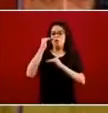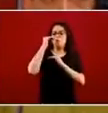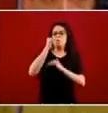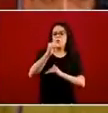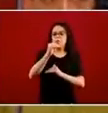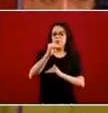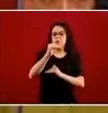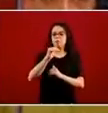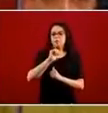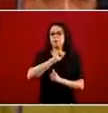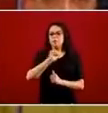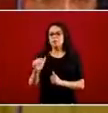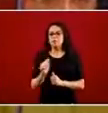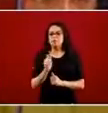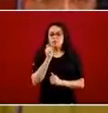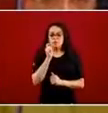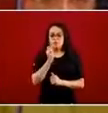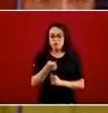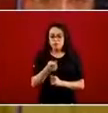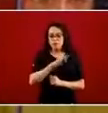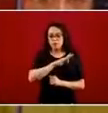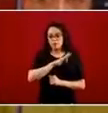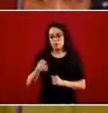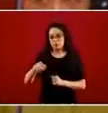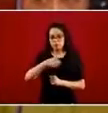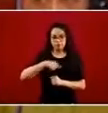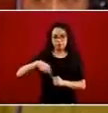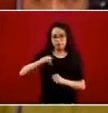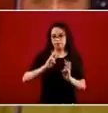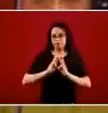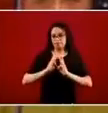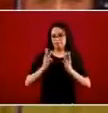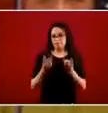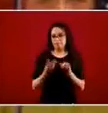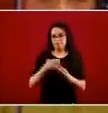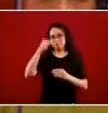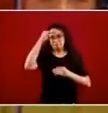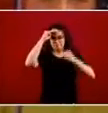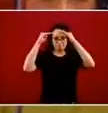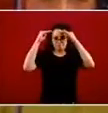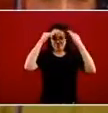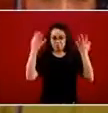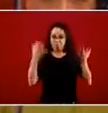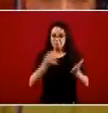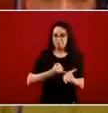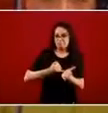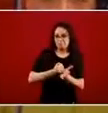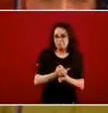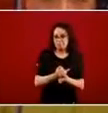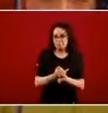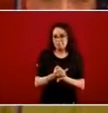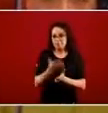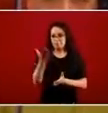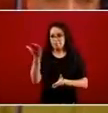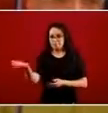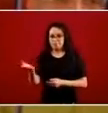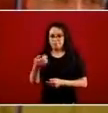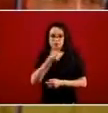the limits of these interventions, of the measures that could be applied by the government? Like in the worst case